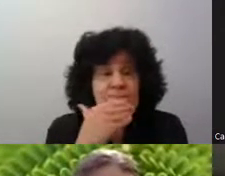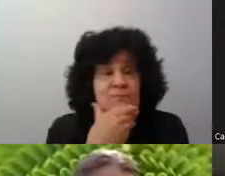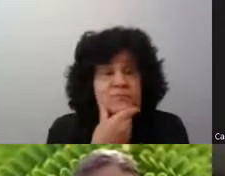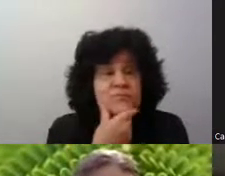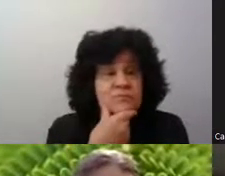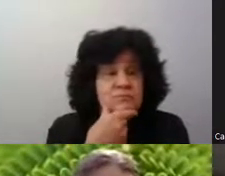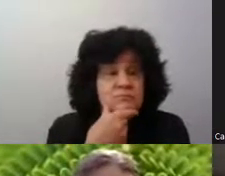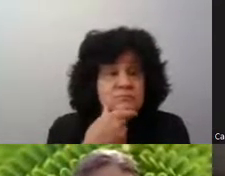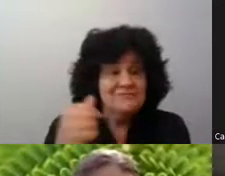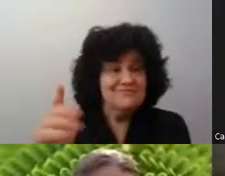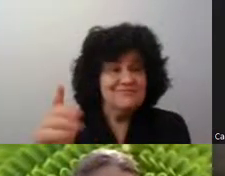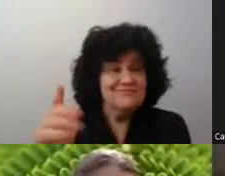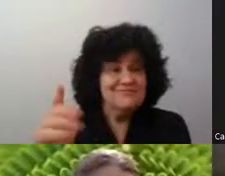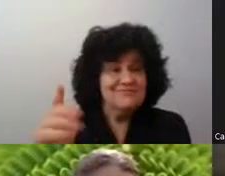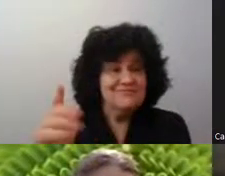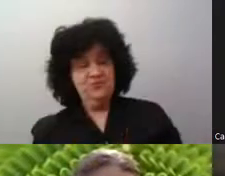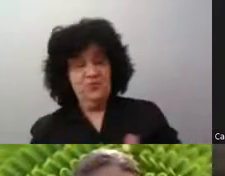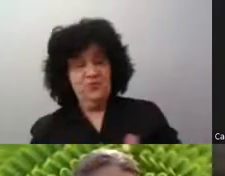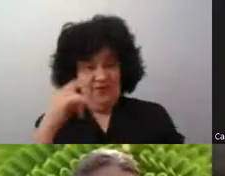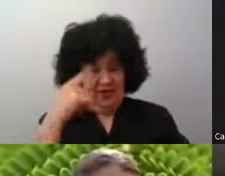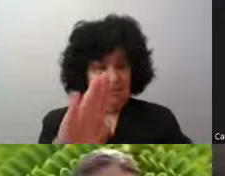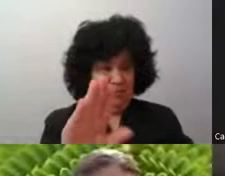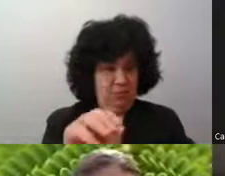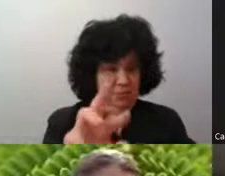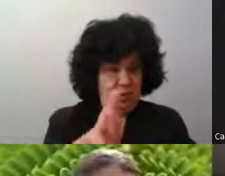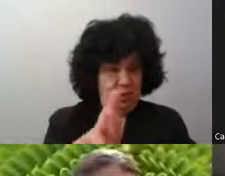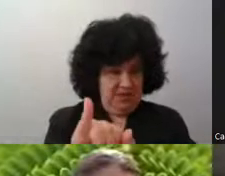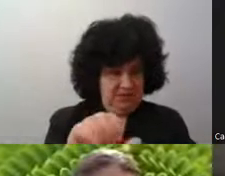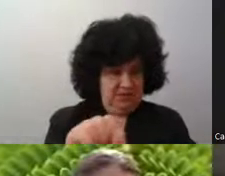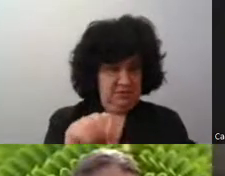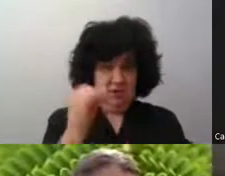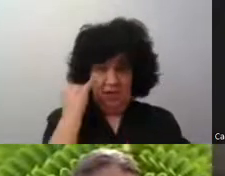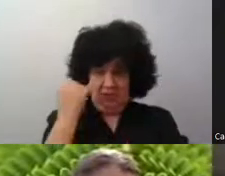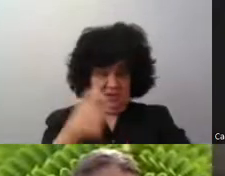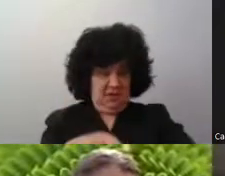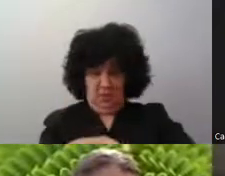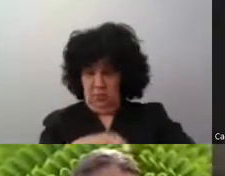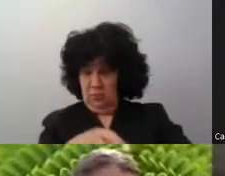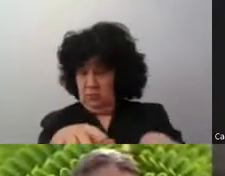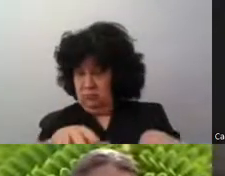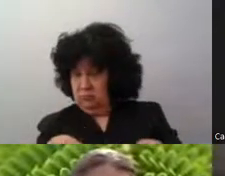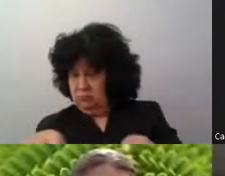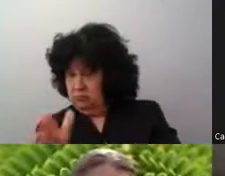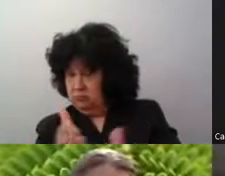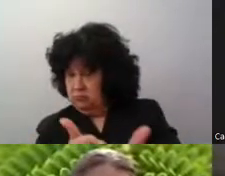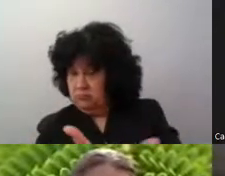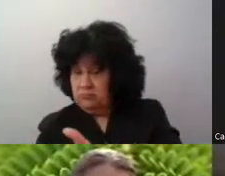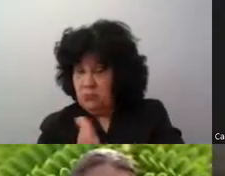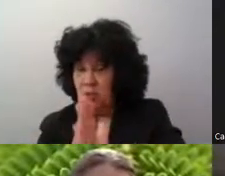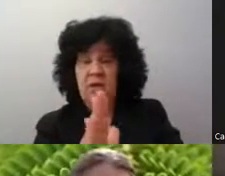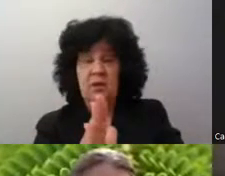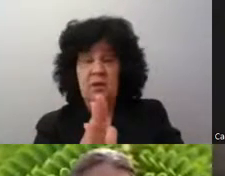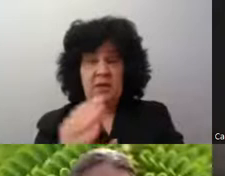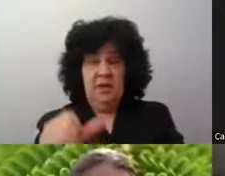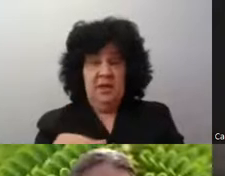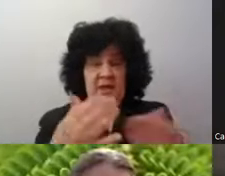Well, great. And I think, Boris, if we're okay on time, we might just give each of the subcommittee